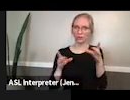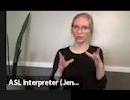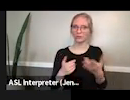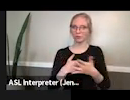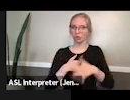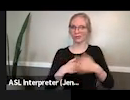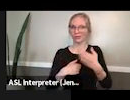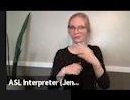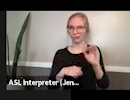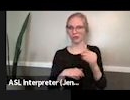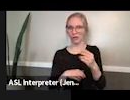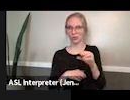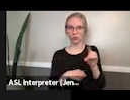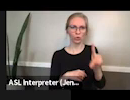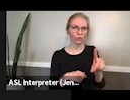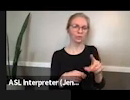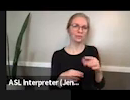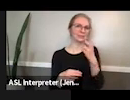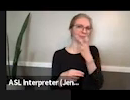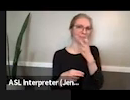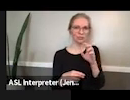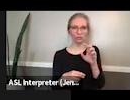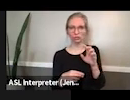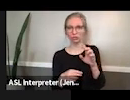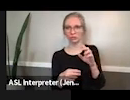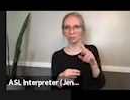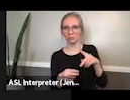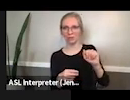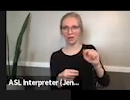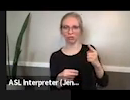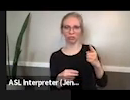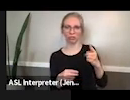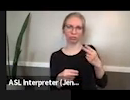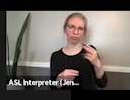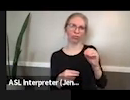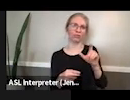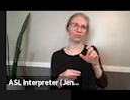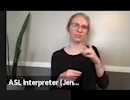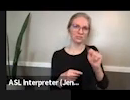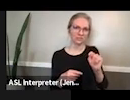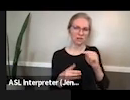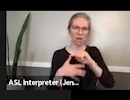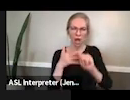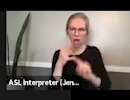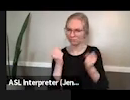service coordinators, speech paths. Awesome. I really appreciate that.